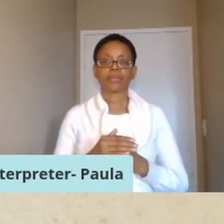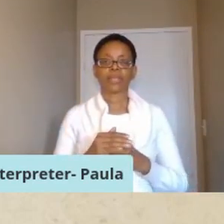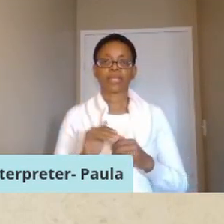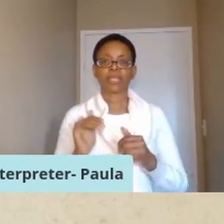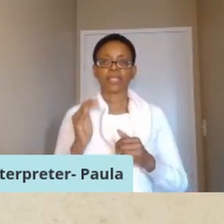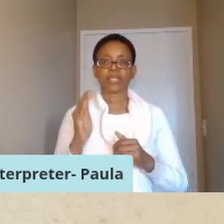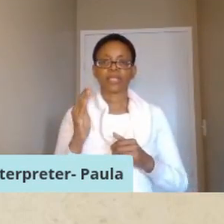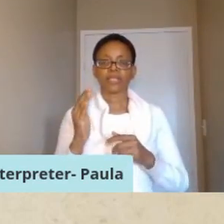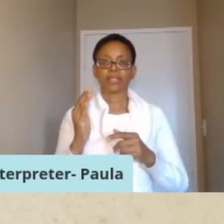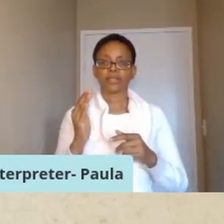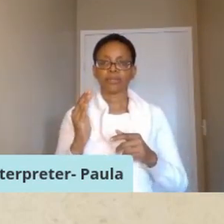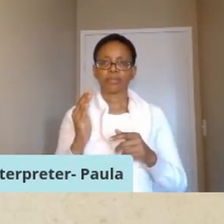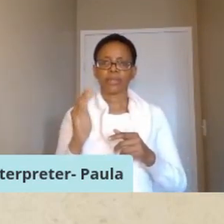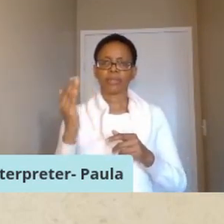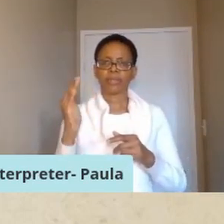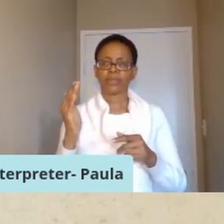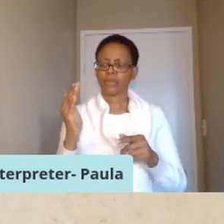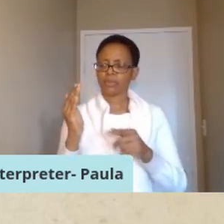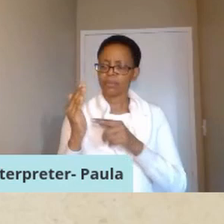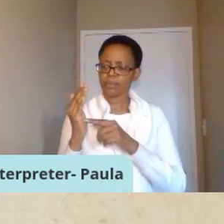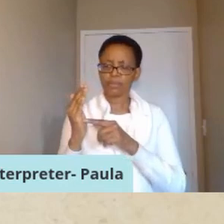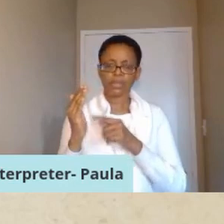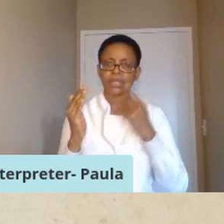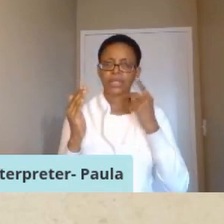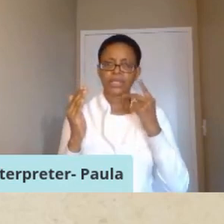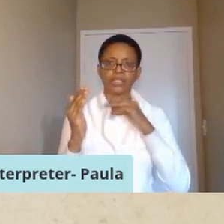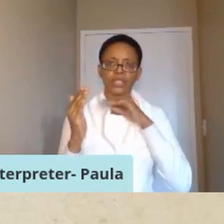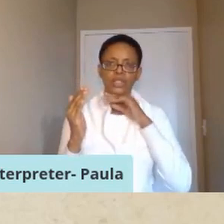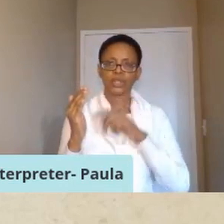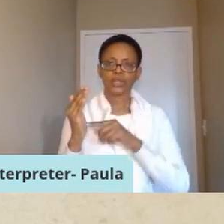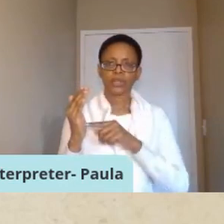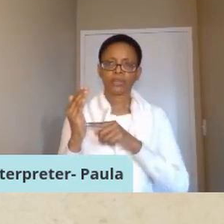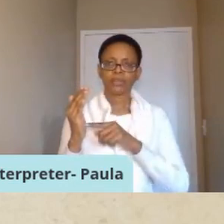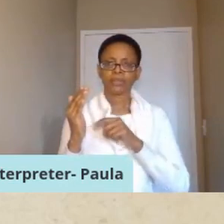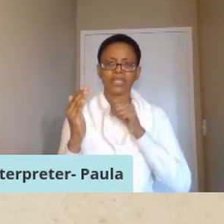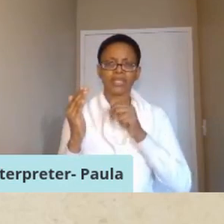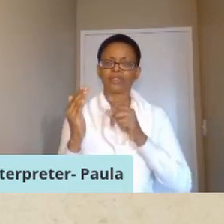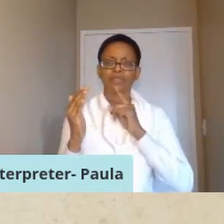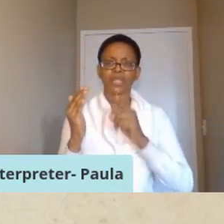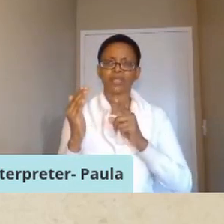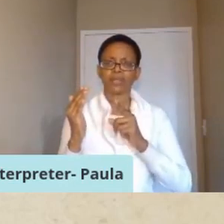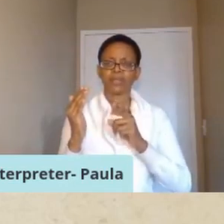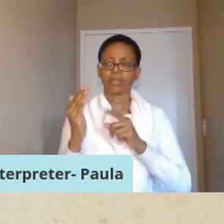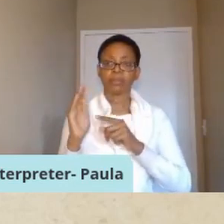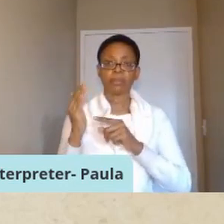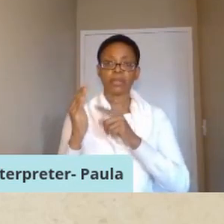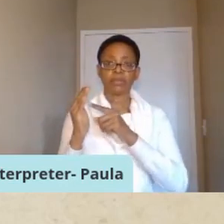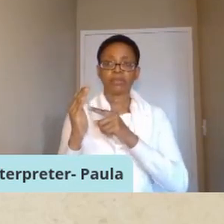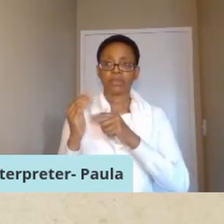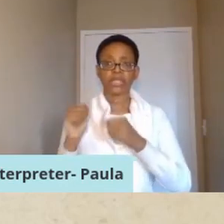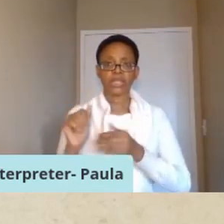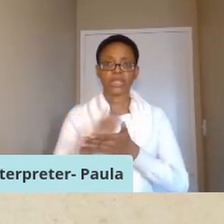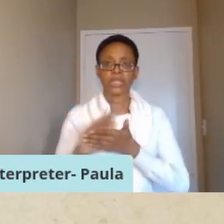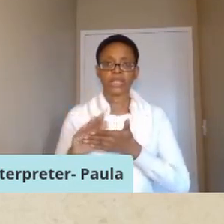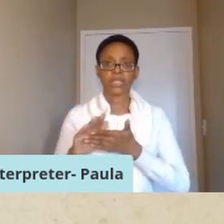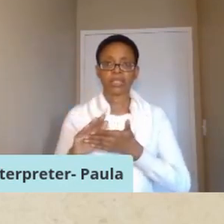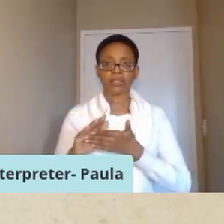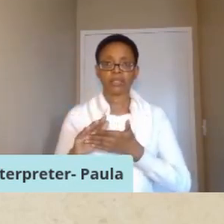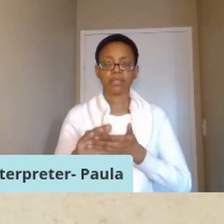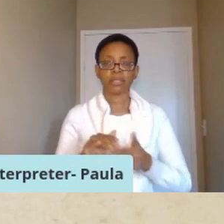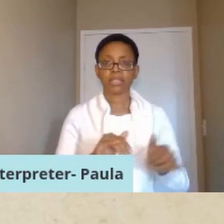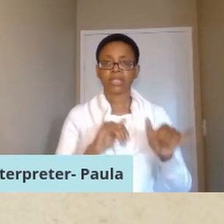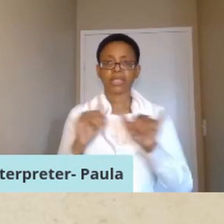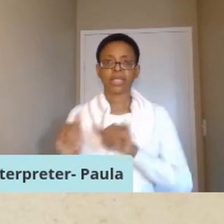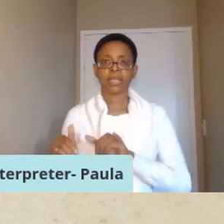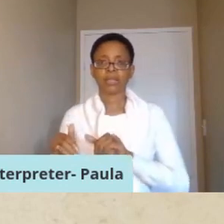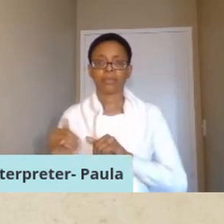is not real and does not make the mirror unclean, similarly, a reflection of a scary thing on the